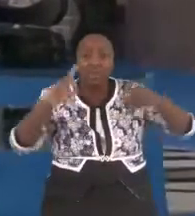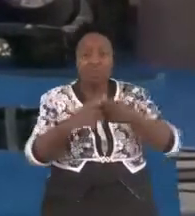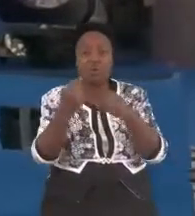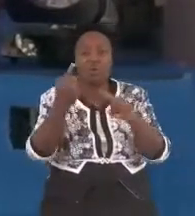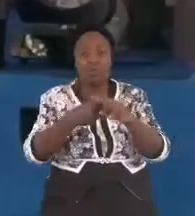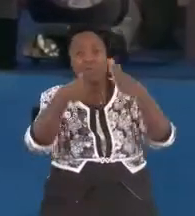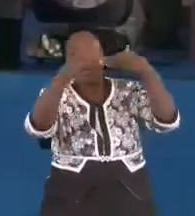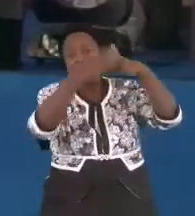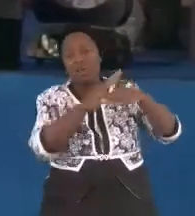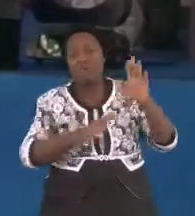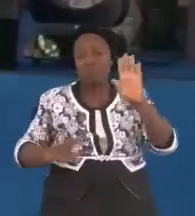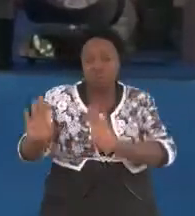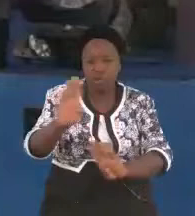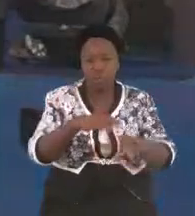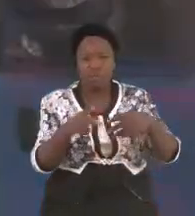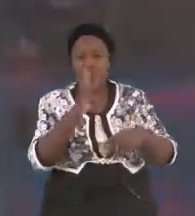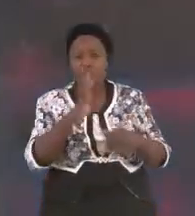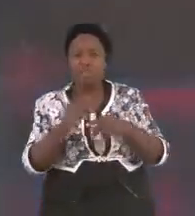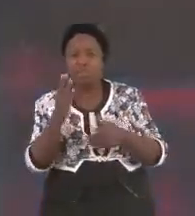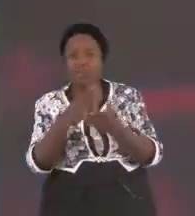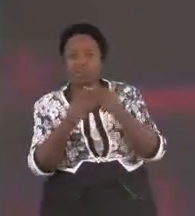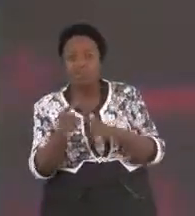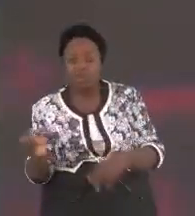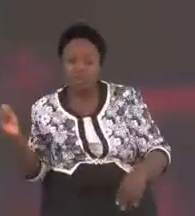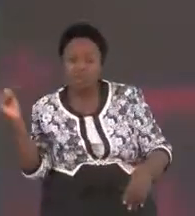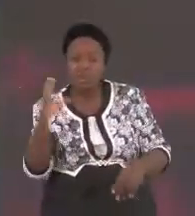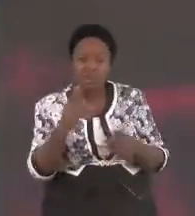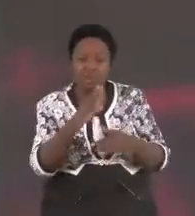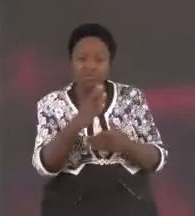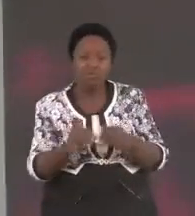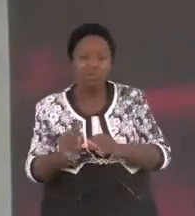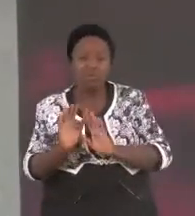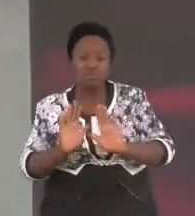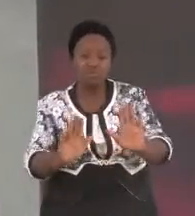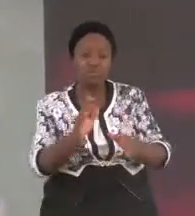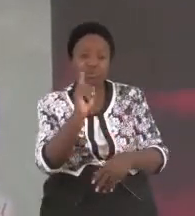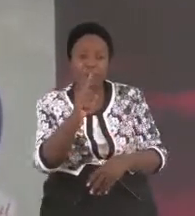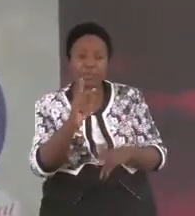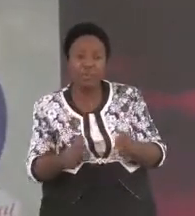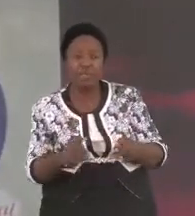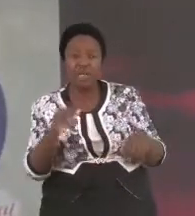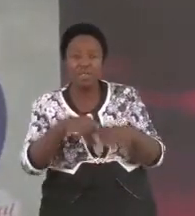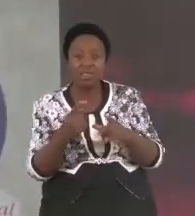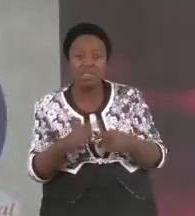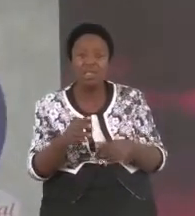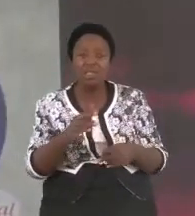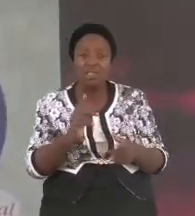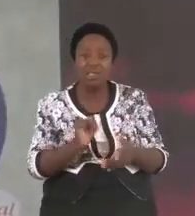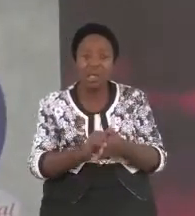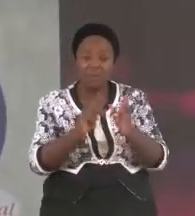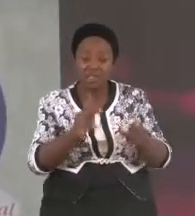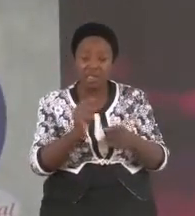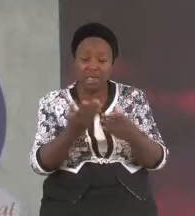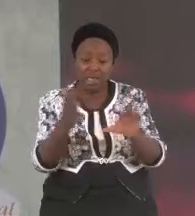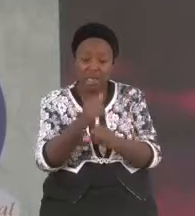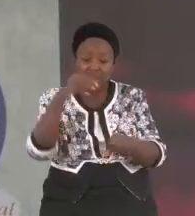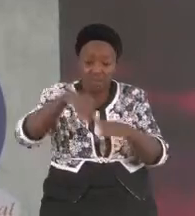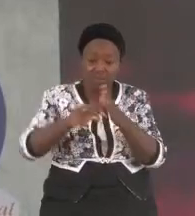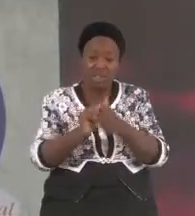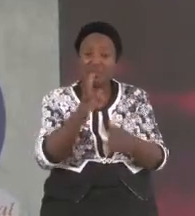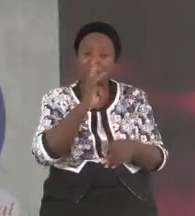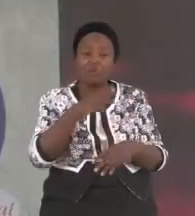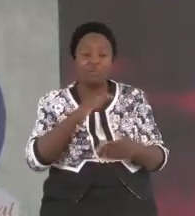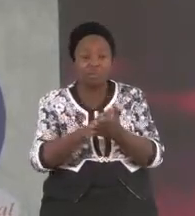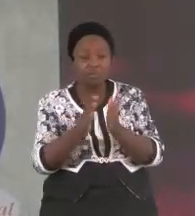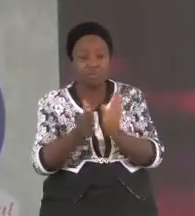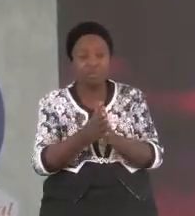then somebody will take the first person and land him in the water, and the first person that gets there will be made whole.